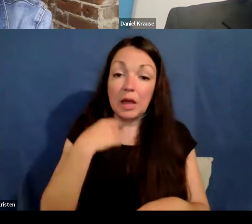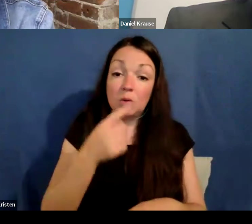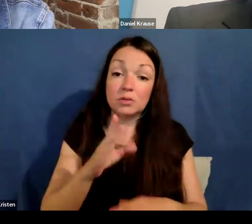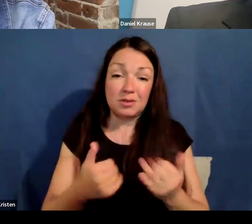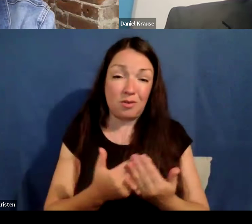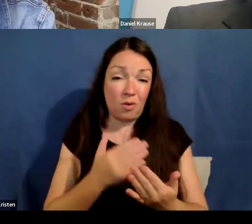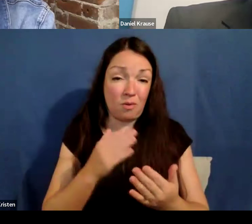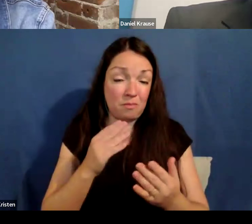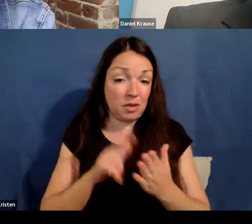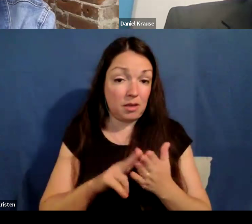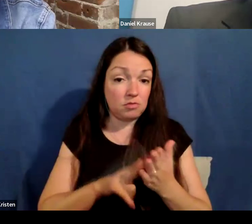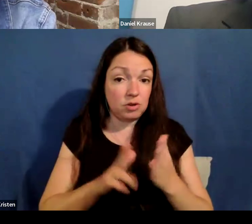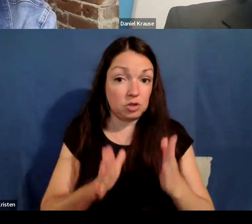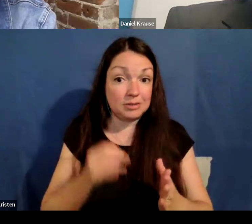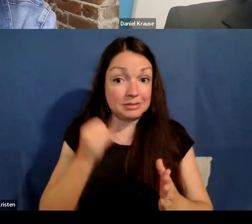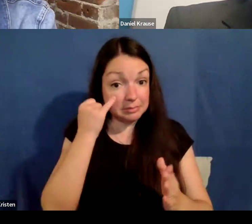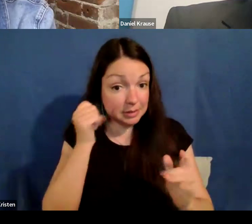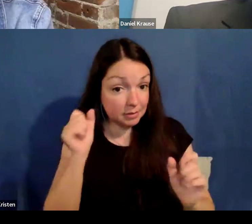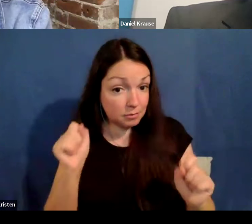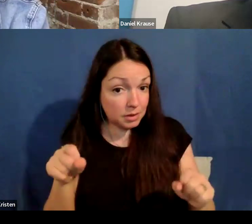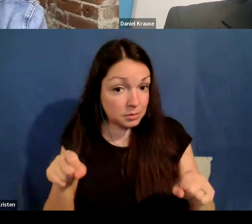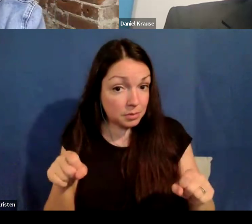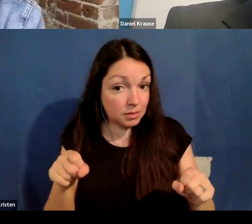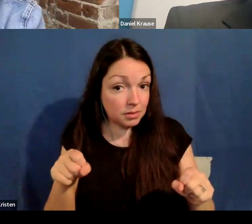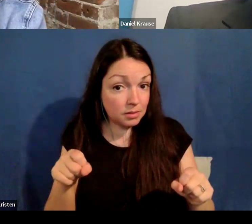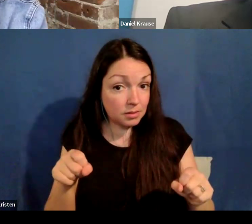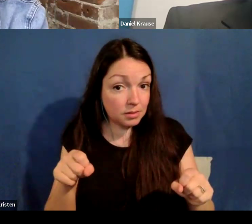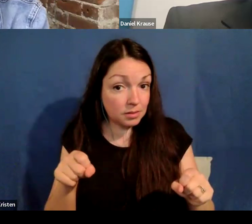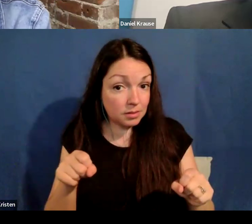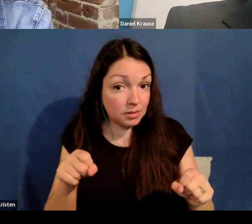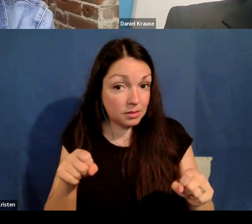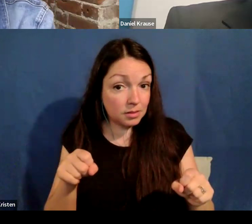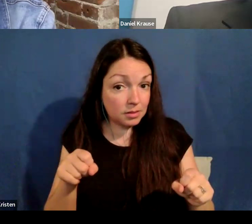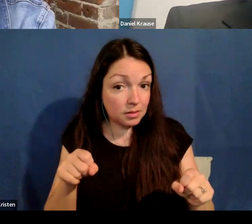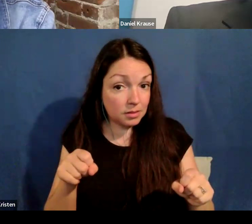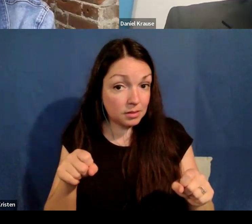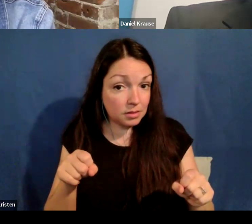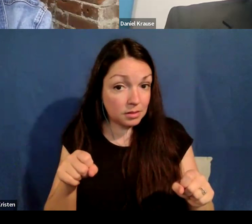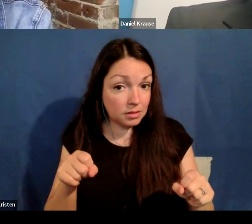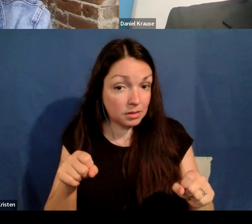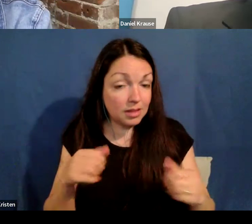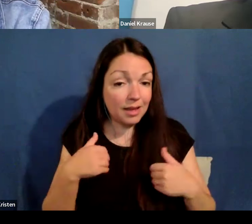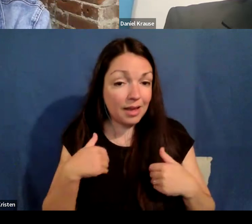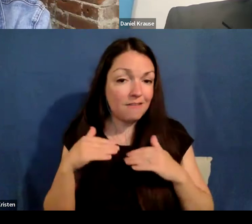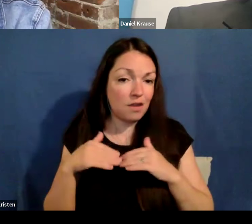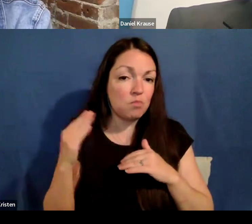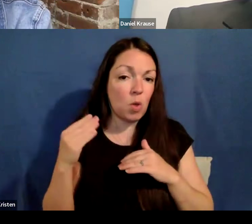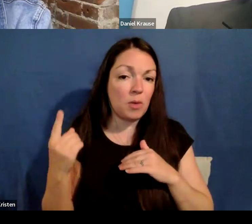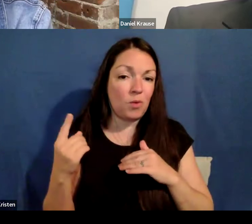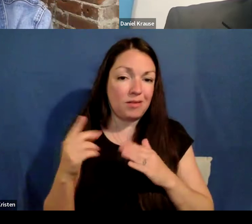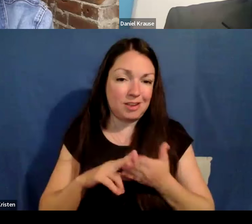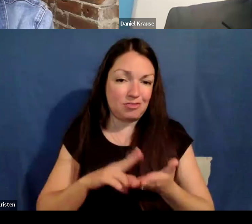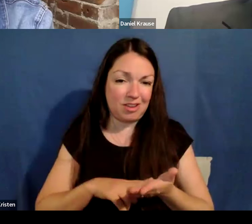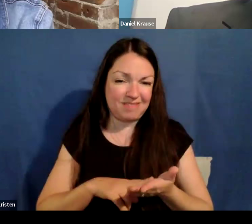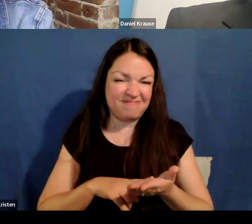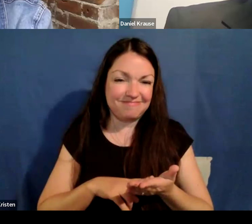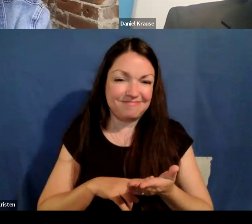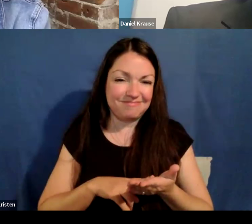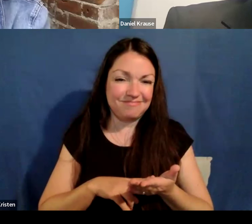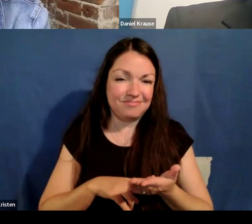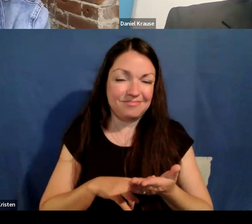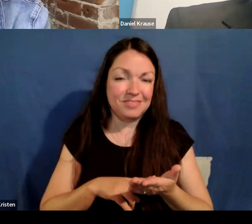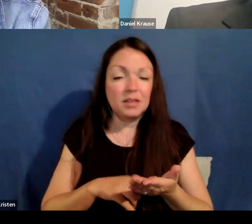work with, if possible, don't have one contract. Have more than one